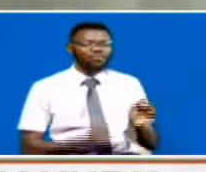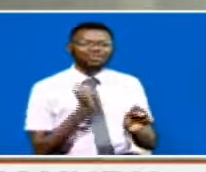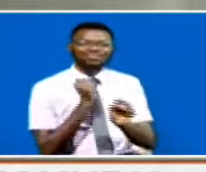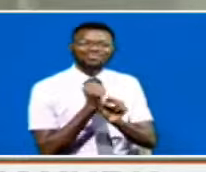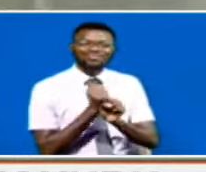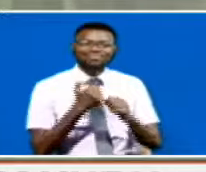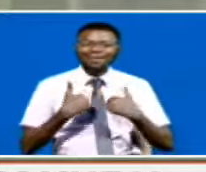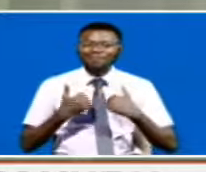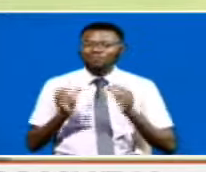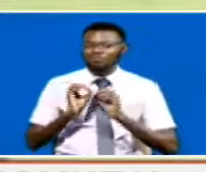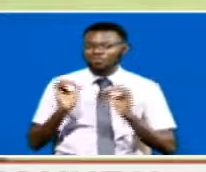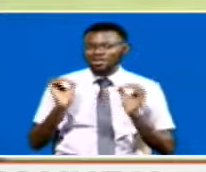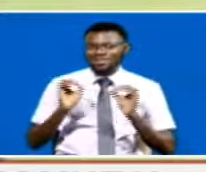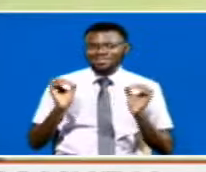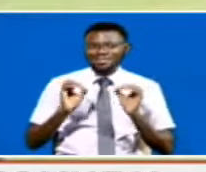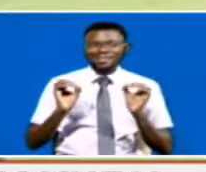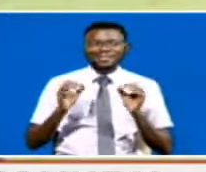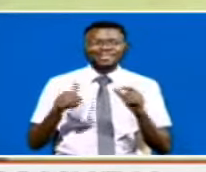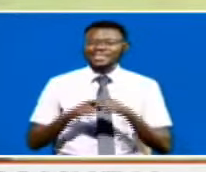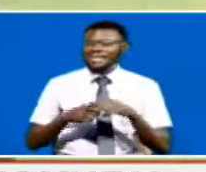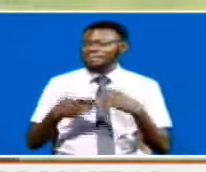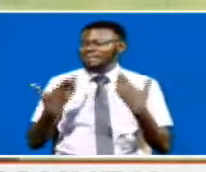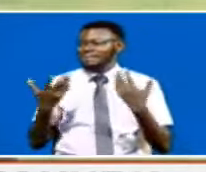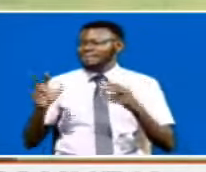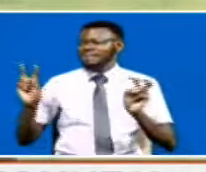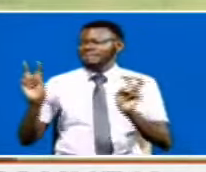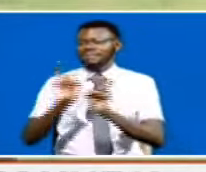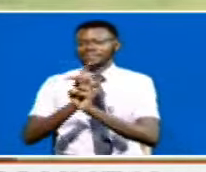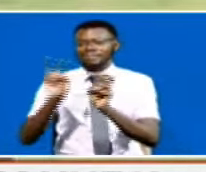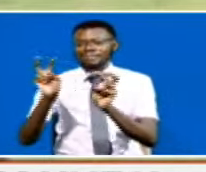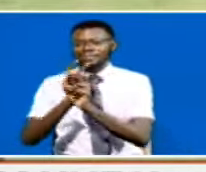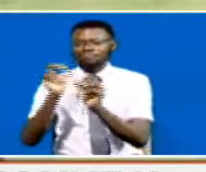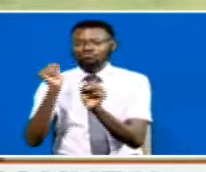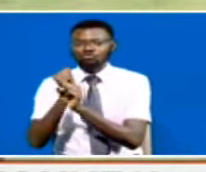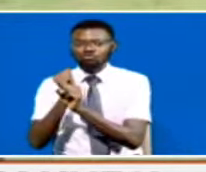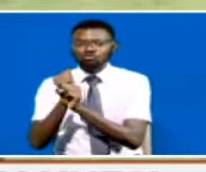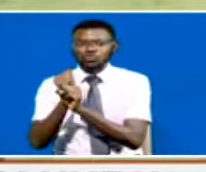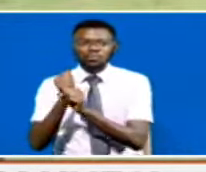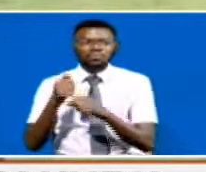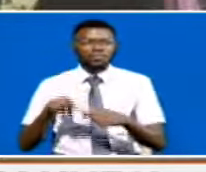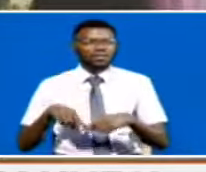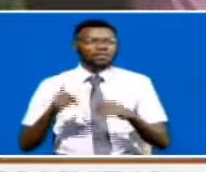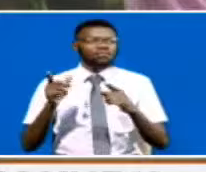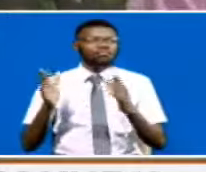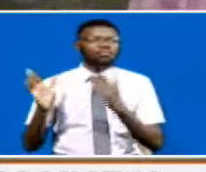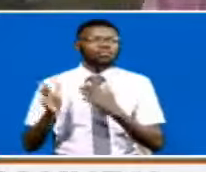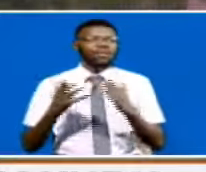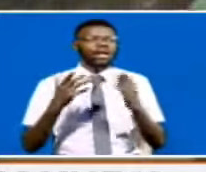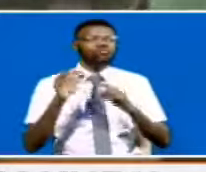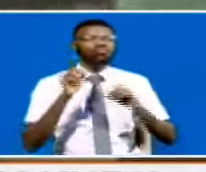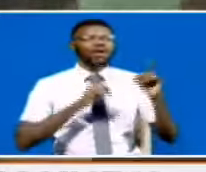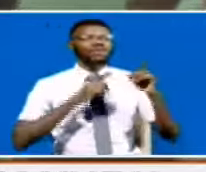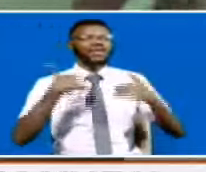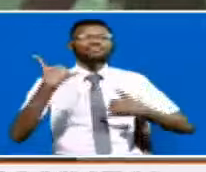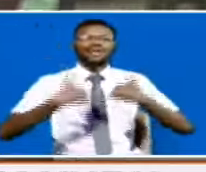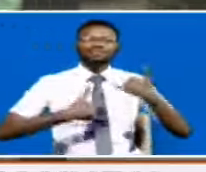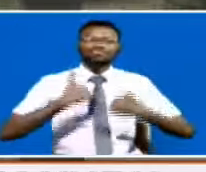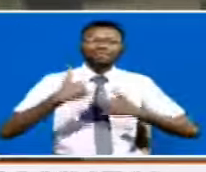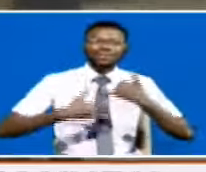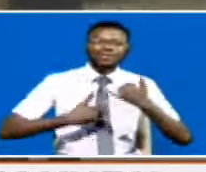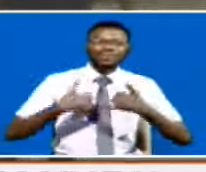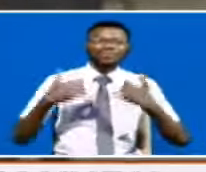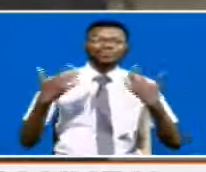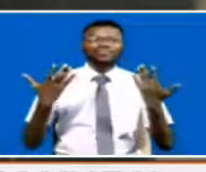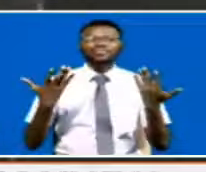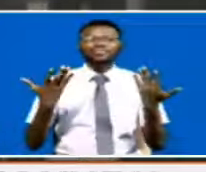and have appealed on any potential employer to come to their rescue. They left the venue with no plans for a honeymoon and unsure of what tomorrow holds